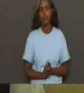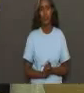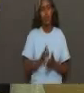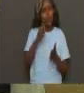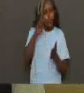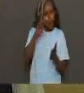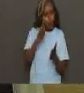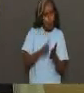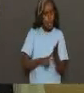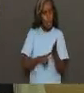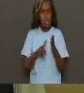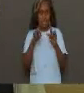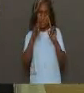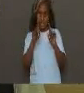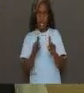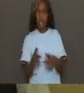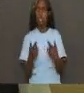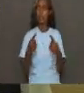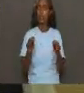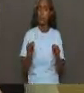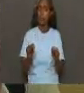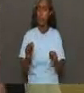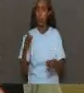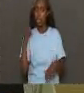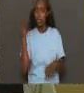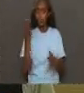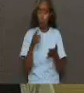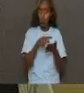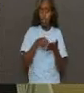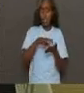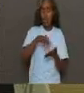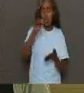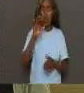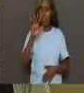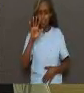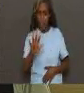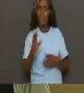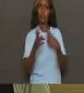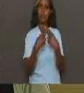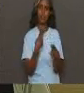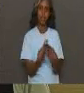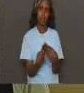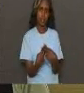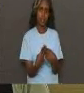What if the experiment was to throw the coin 5 times?